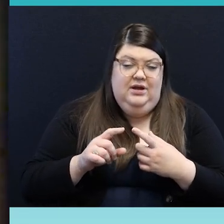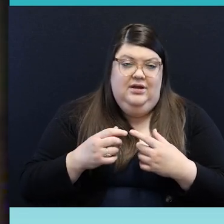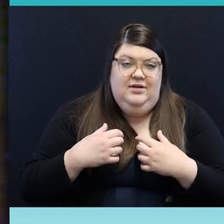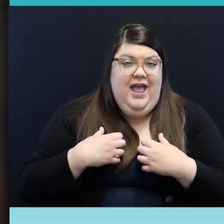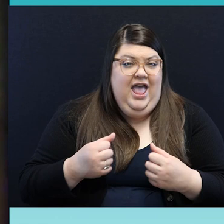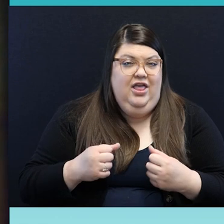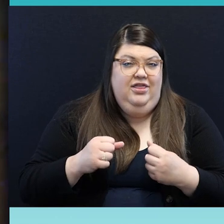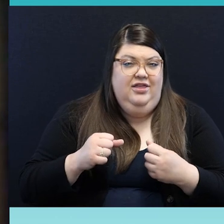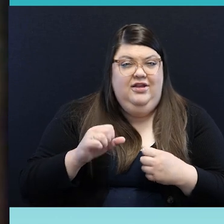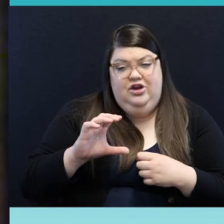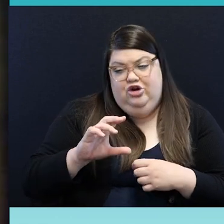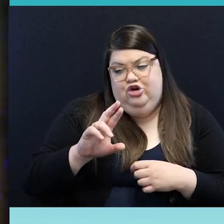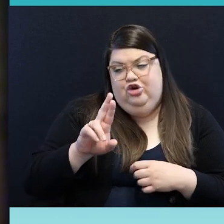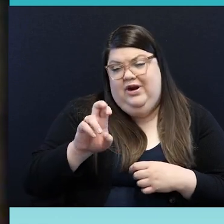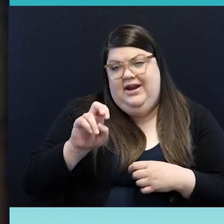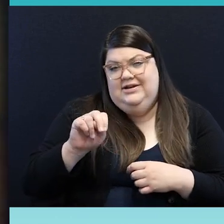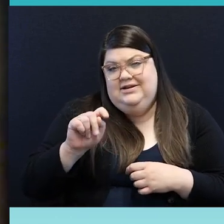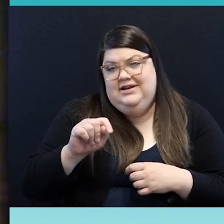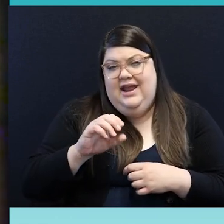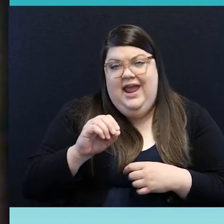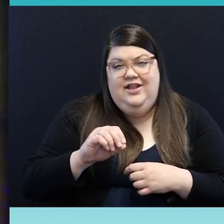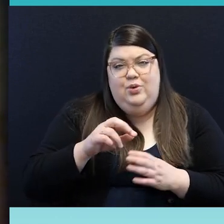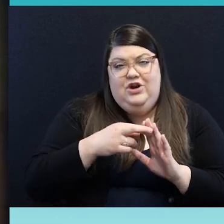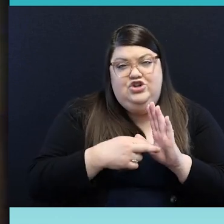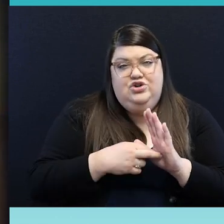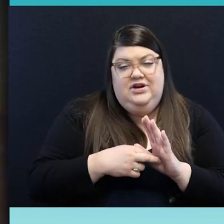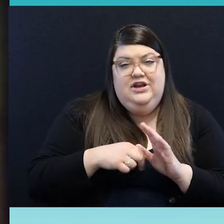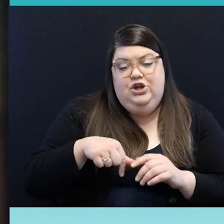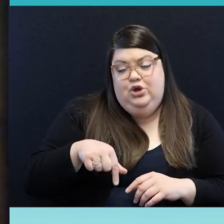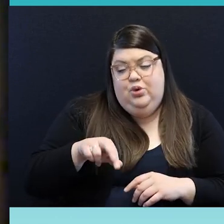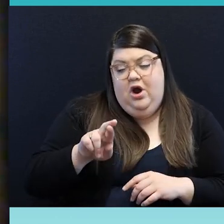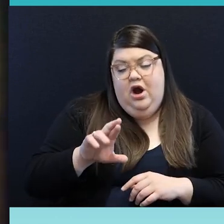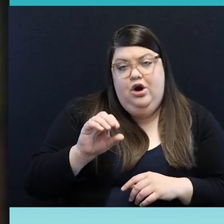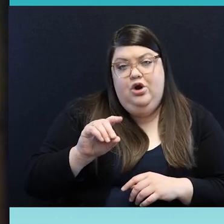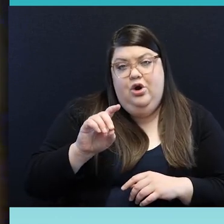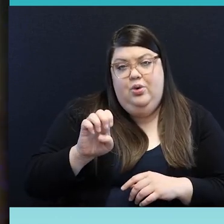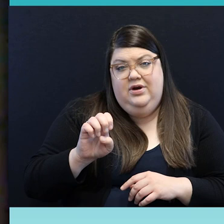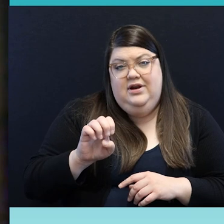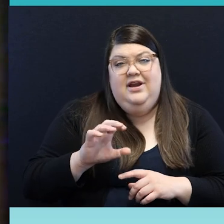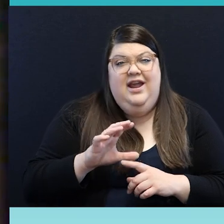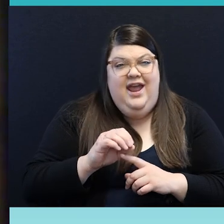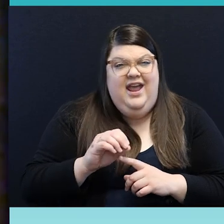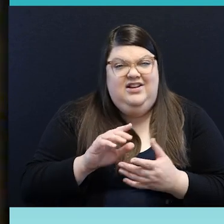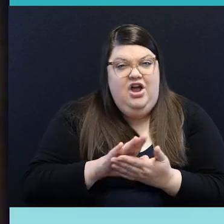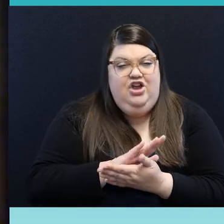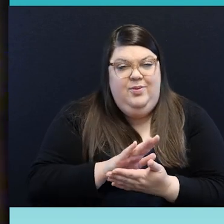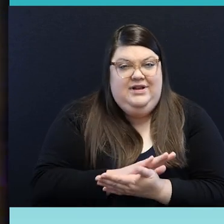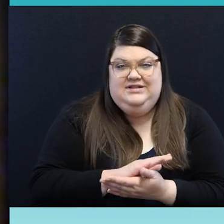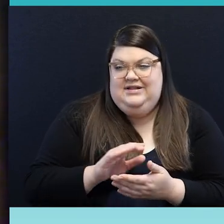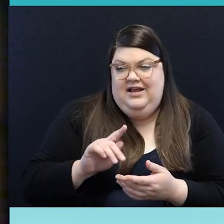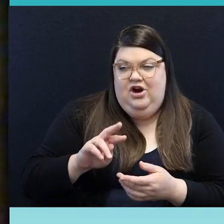and to the registry QR code and to different documents that Carla's already talked